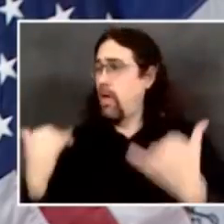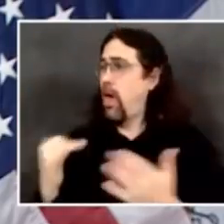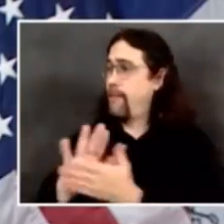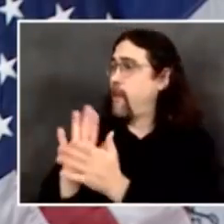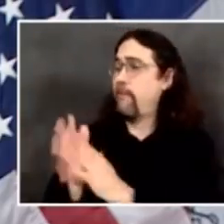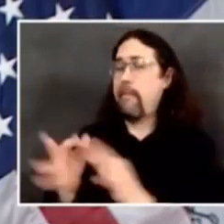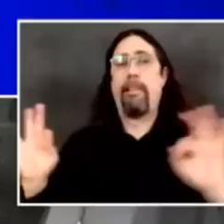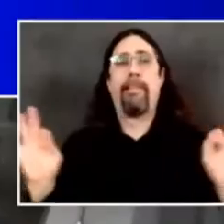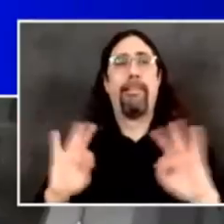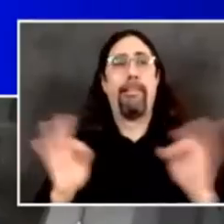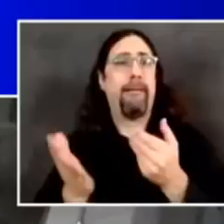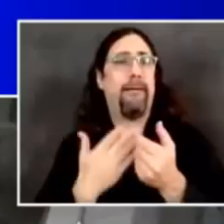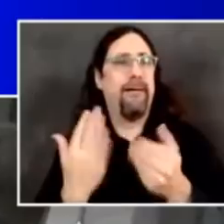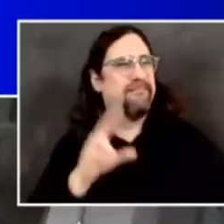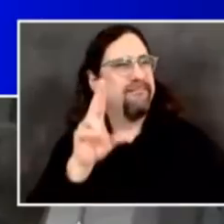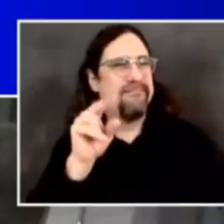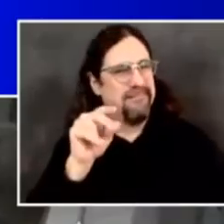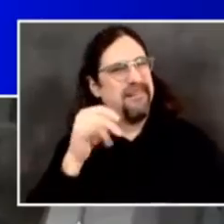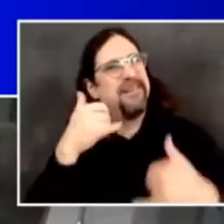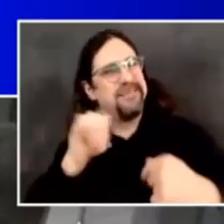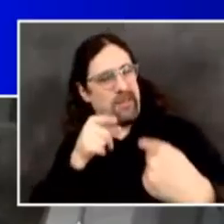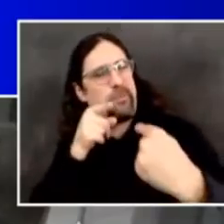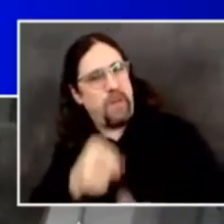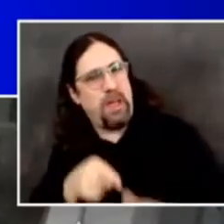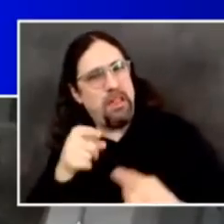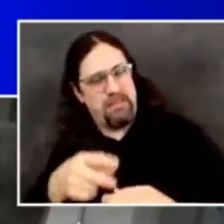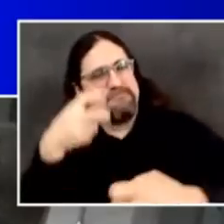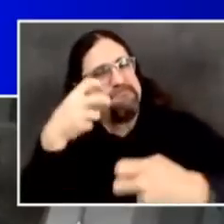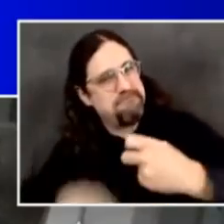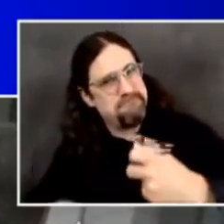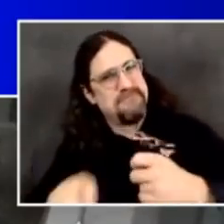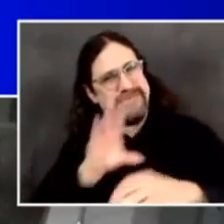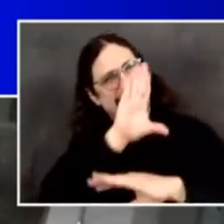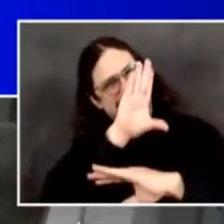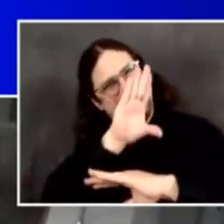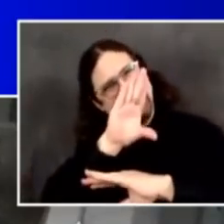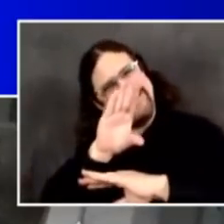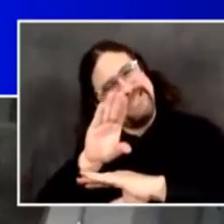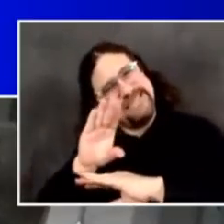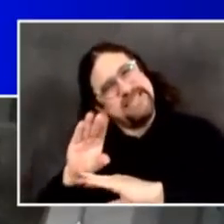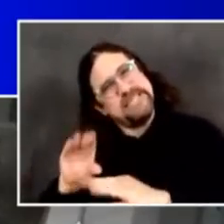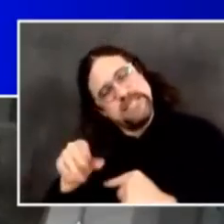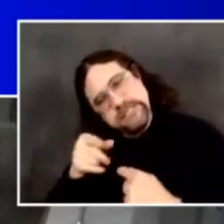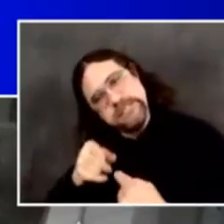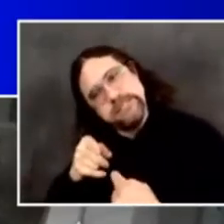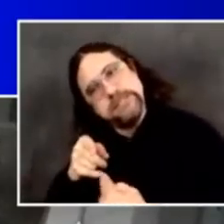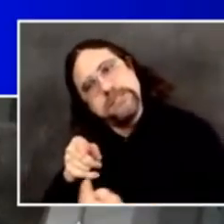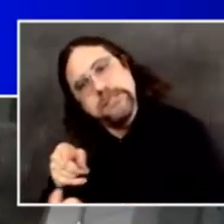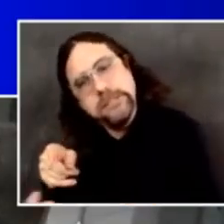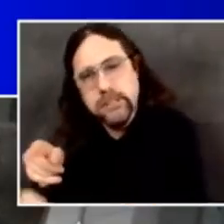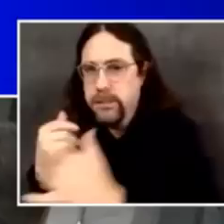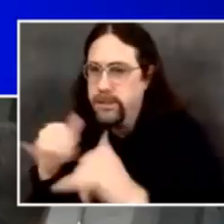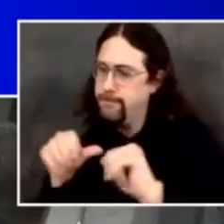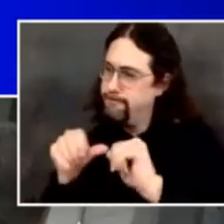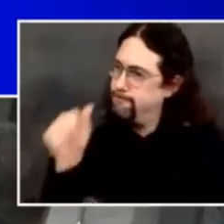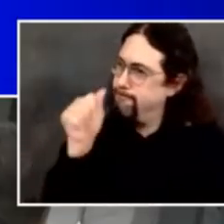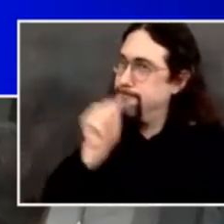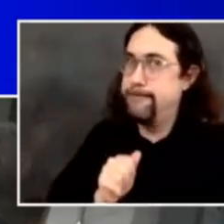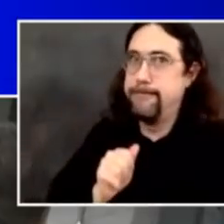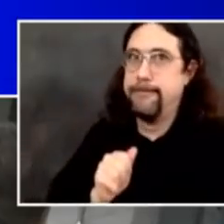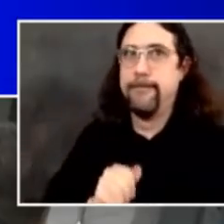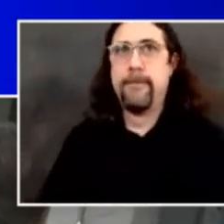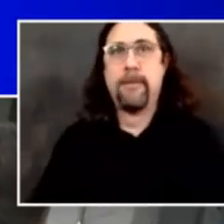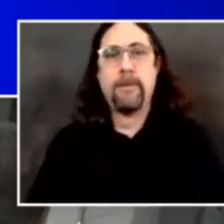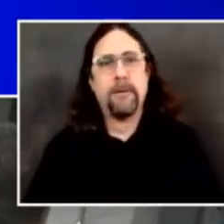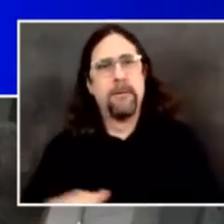we needed them. And so many people have been working so hard to always make sure that our hospitals, our